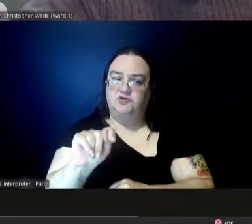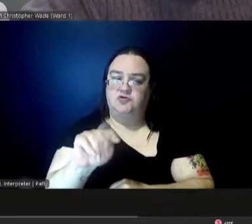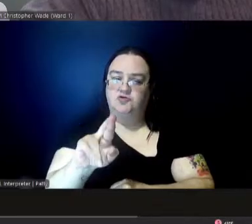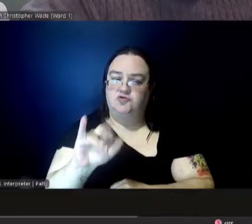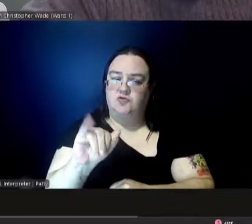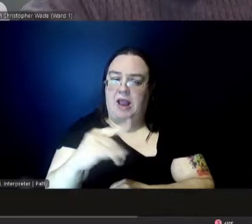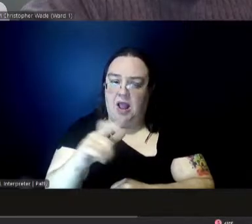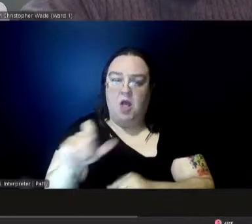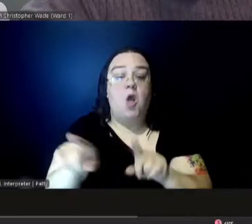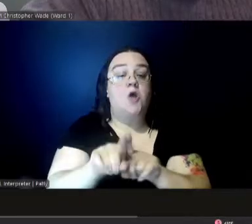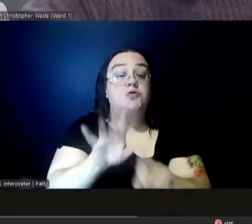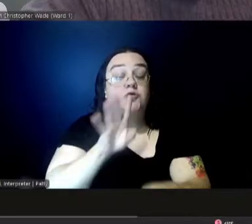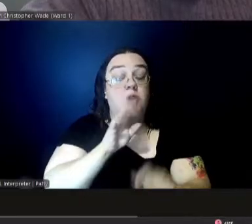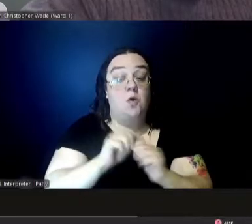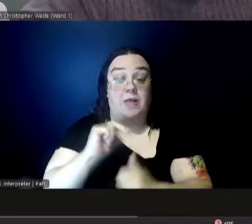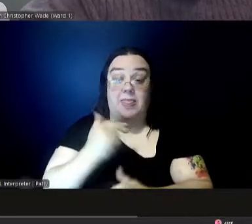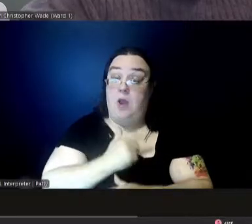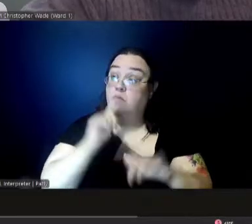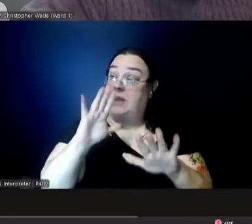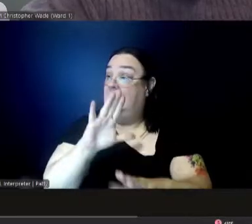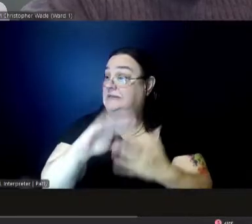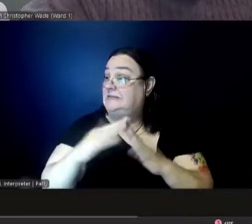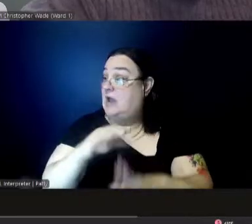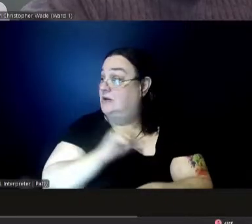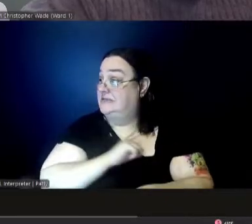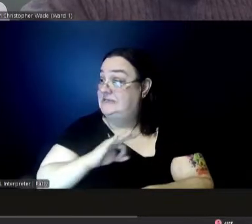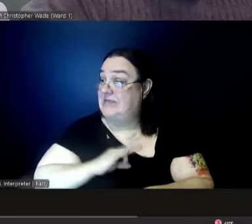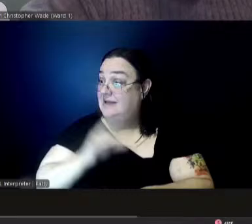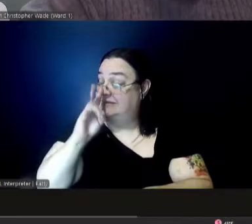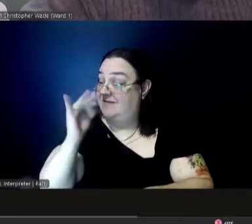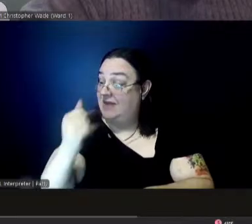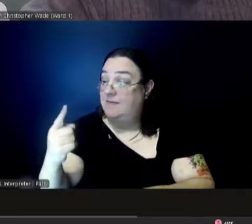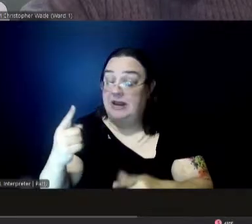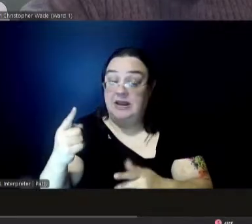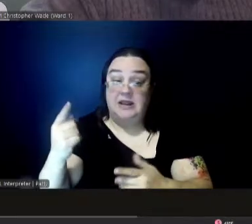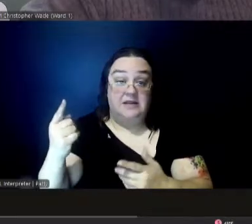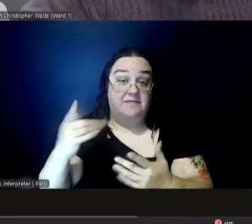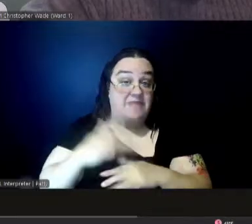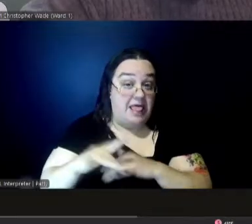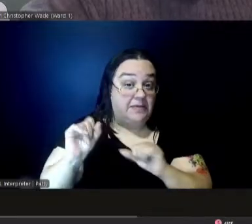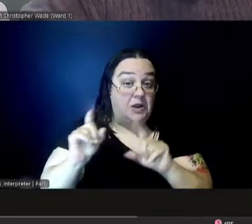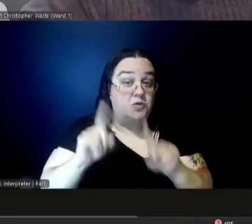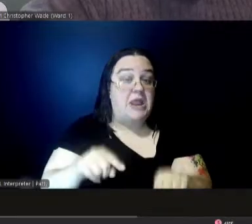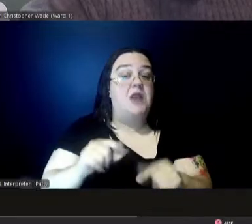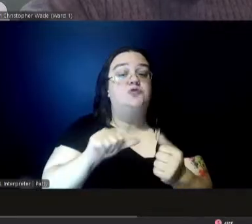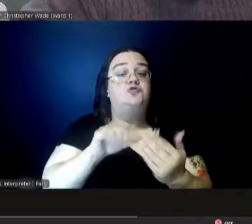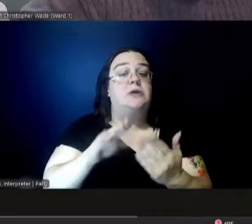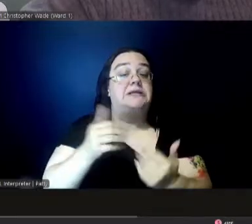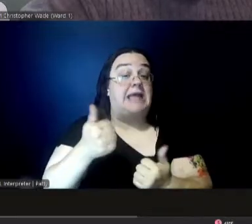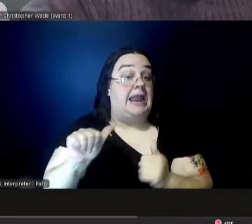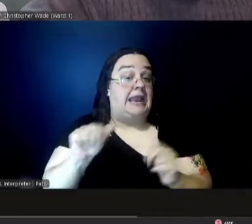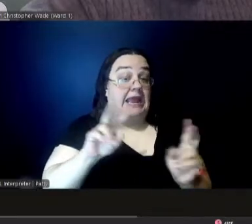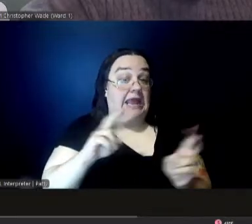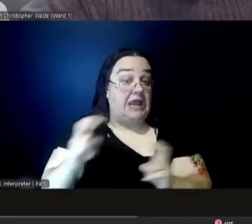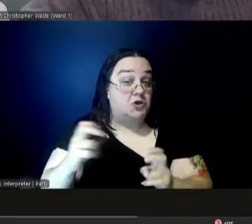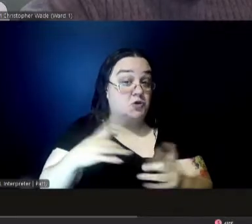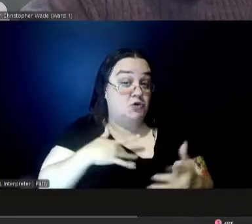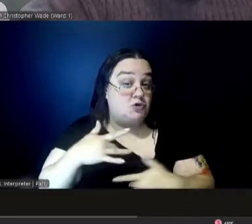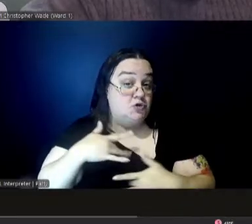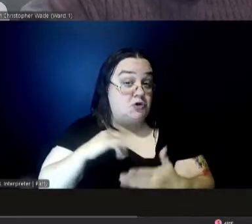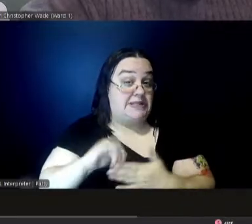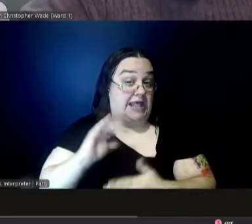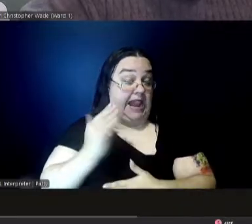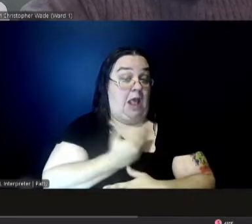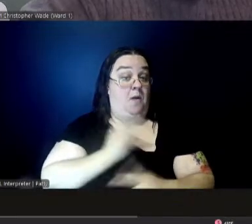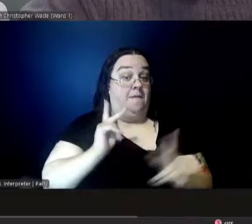town staff to see if anyone is available to attend to address any issues that they may have, that our residents have.